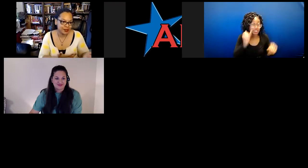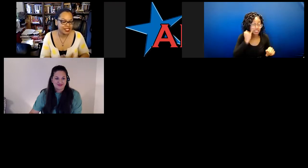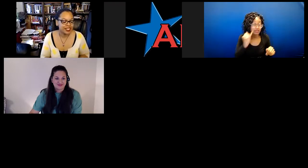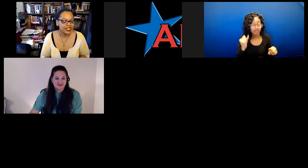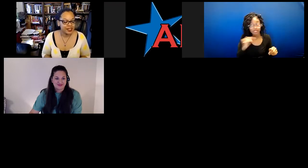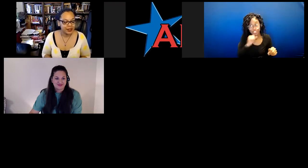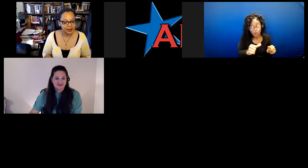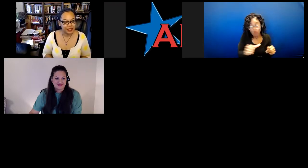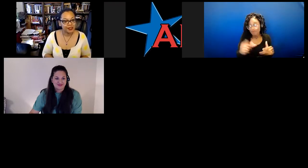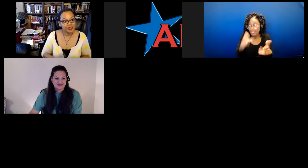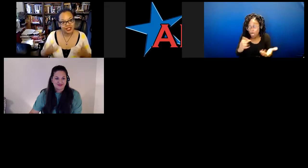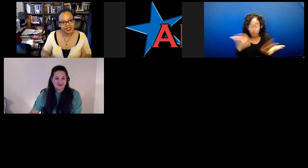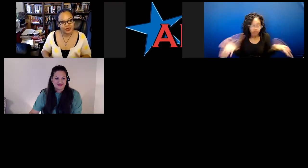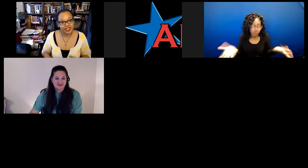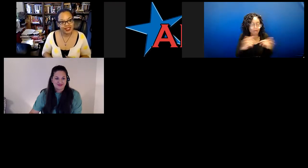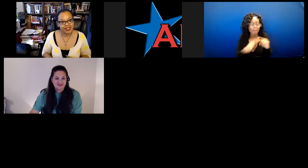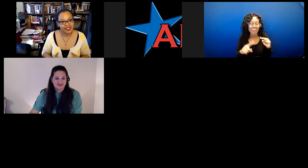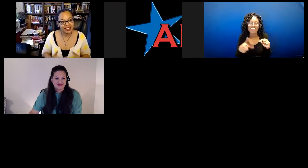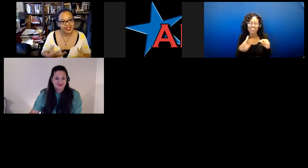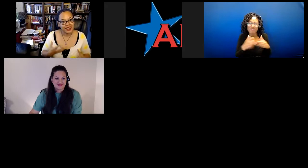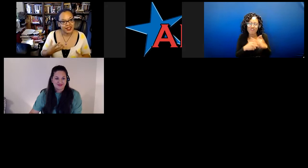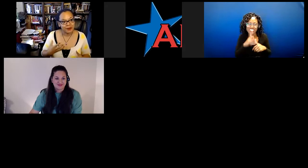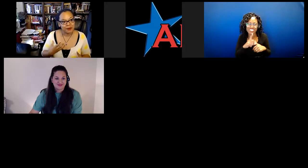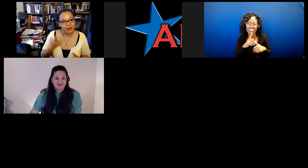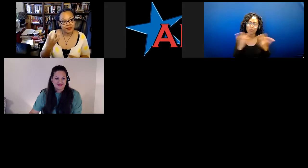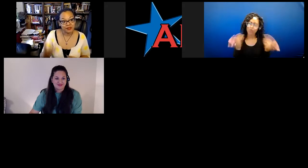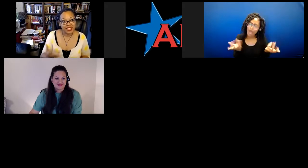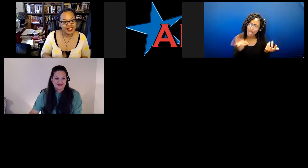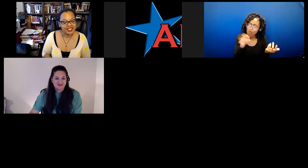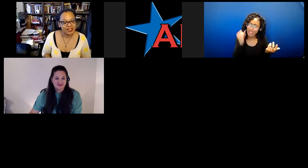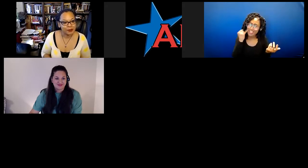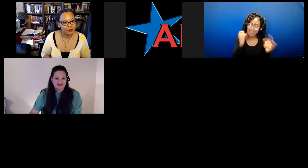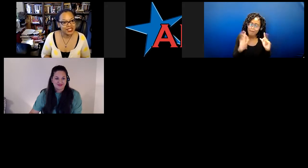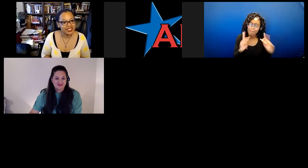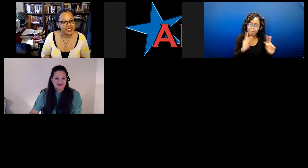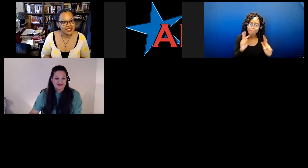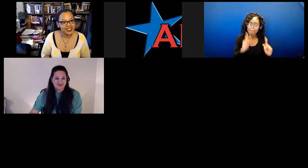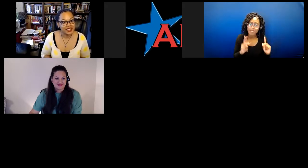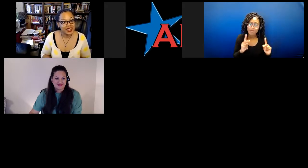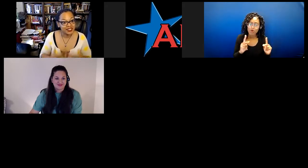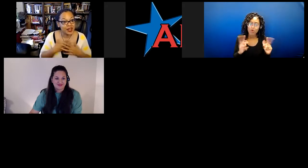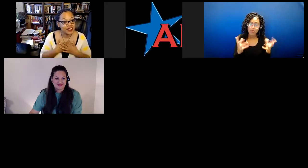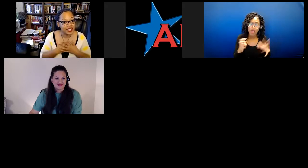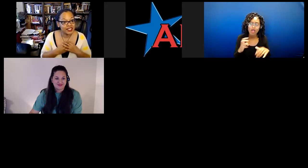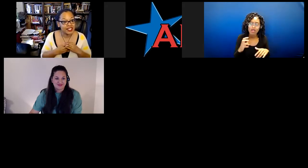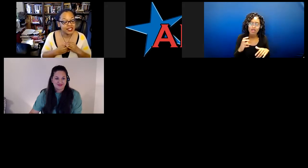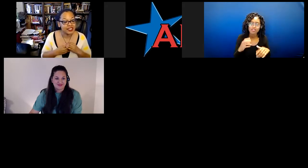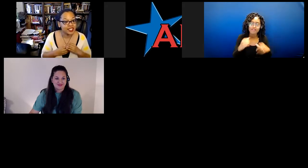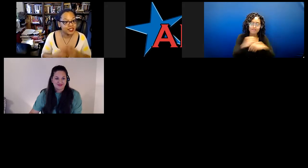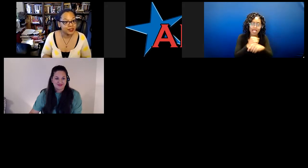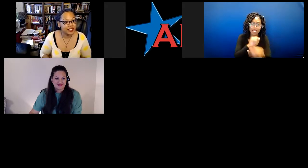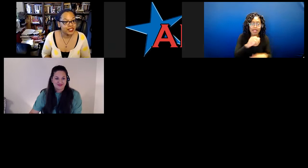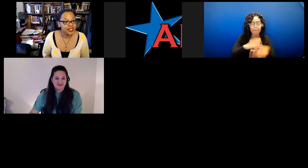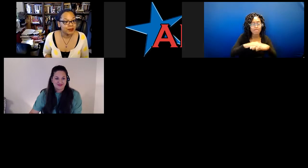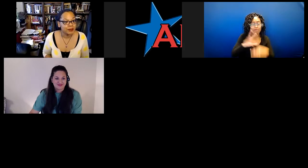don't. But also the issue of that is then when people fight against the minimum wage, as I did here in